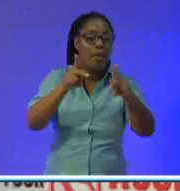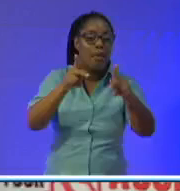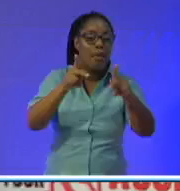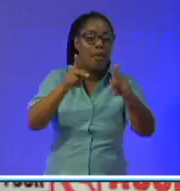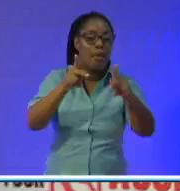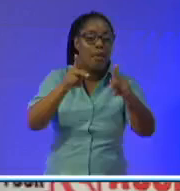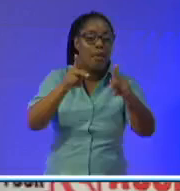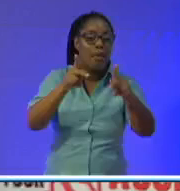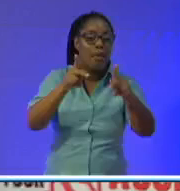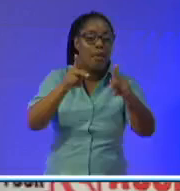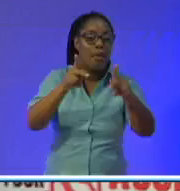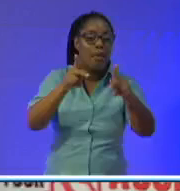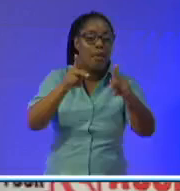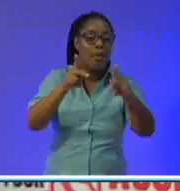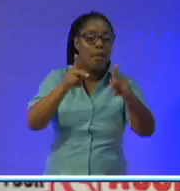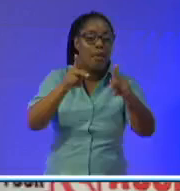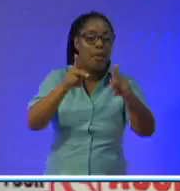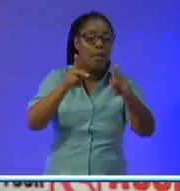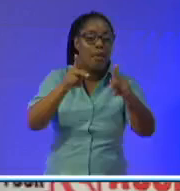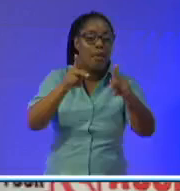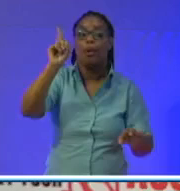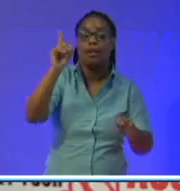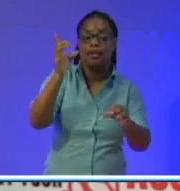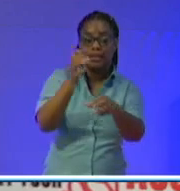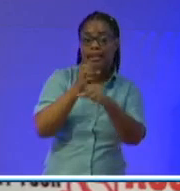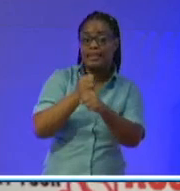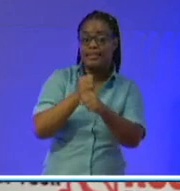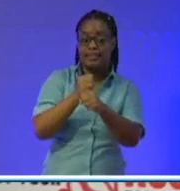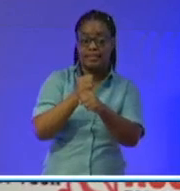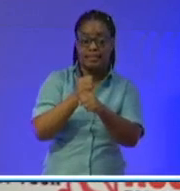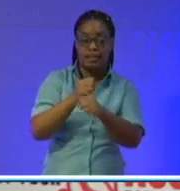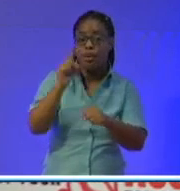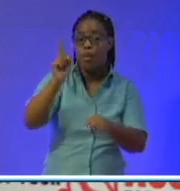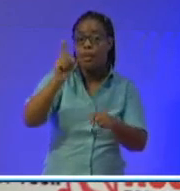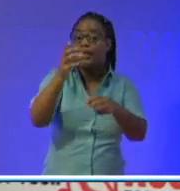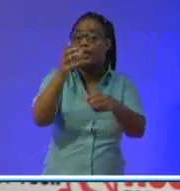sourced through PAHO, and we bring in two types.